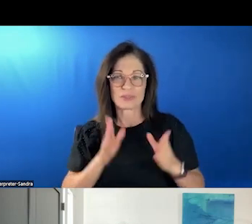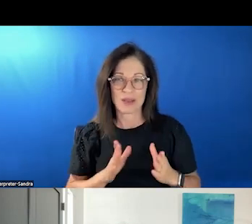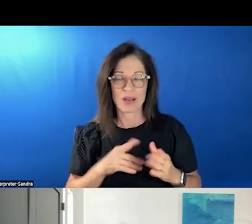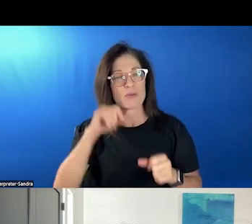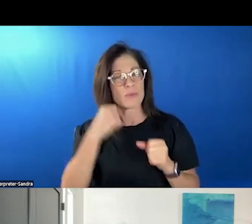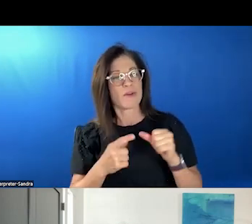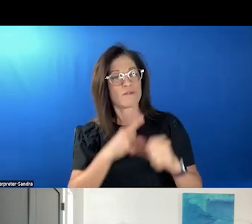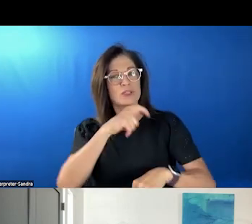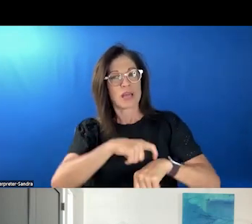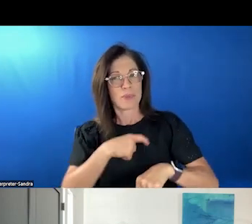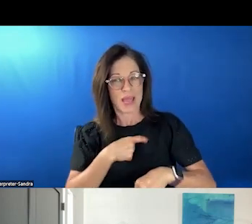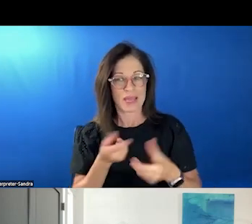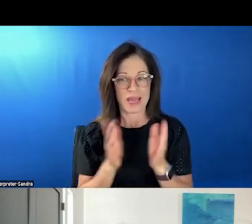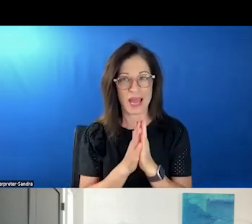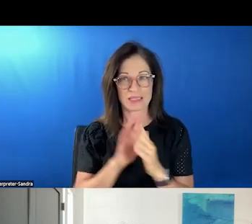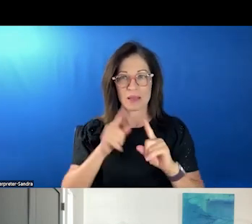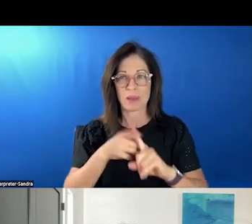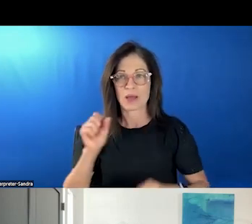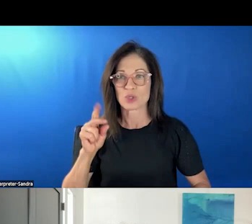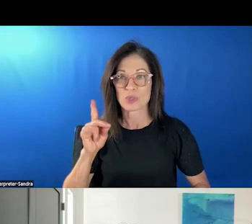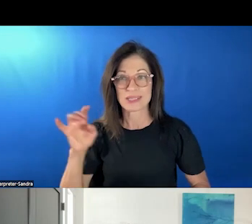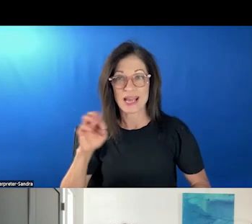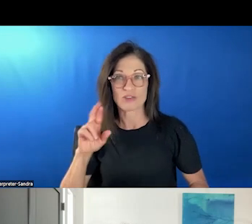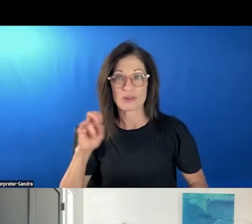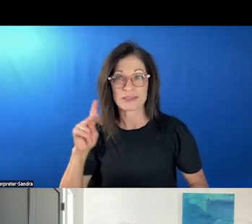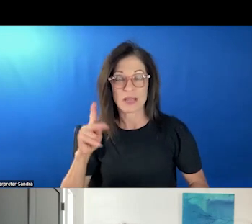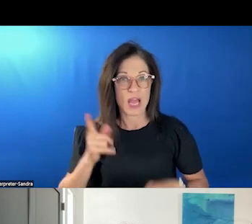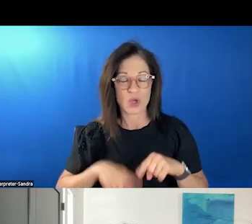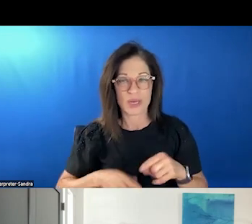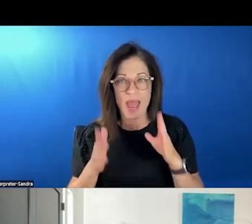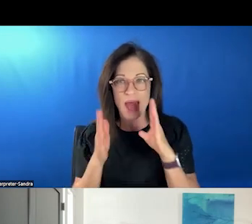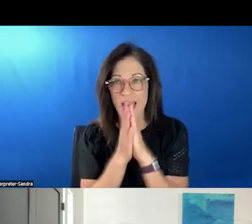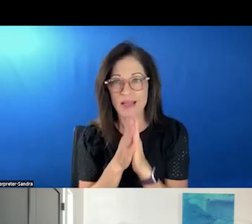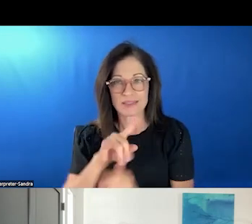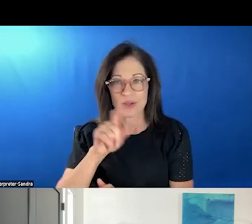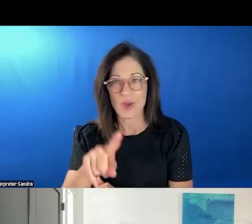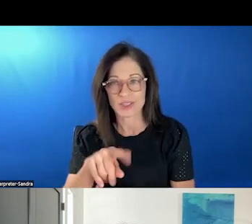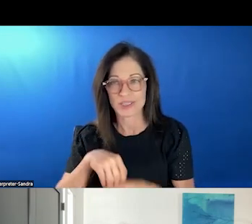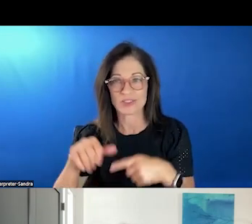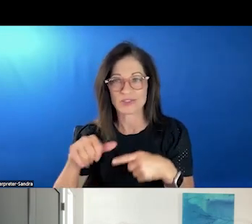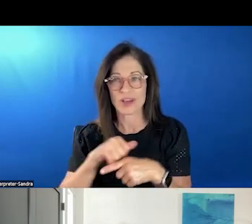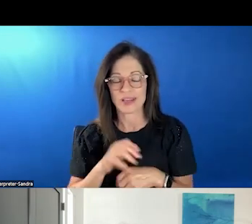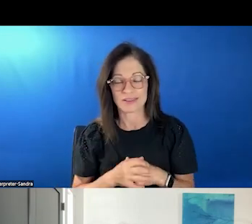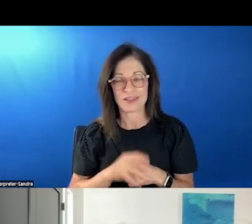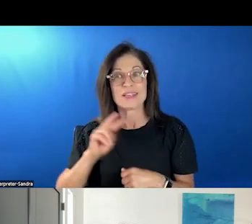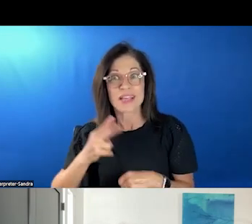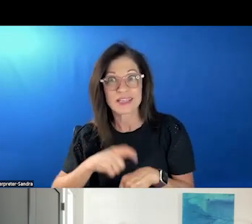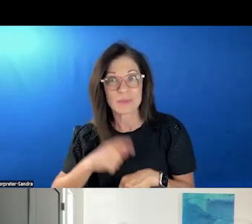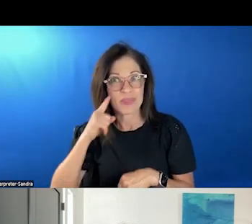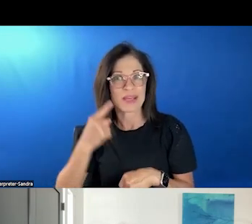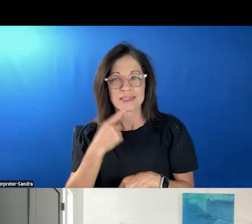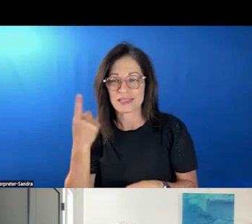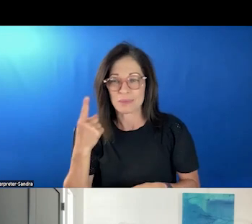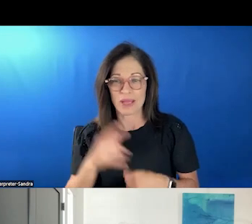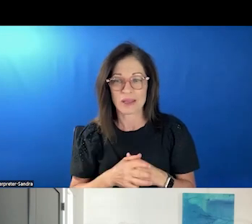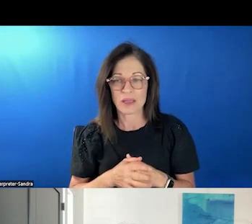the first time I had to ask about suicide risk, I couldn't get the question out, right, in training. And then the second time, I think I said something like, you're